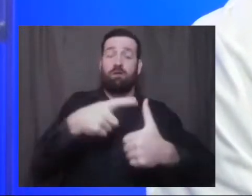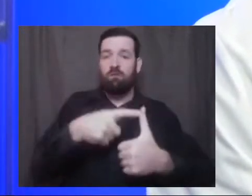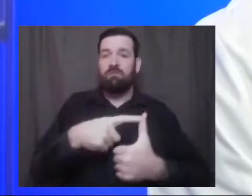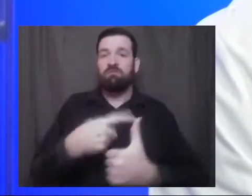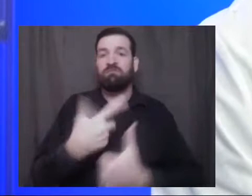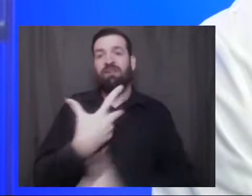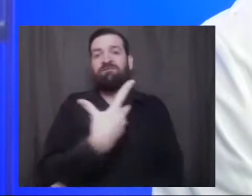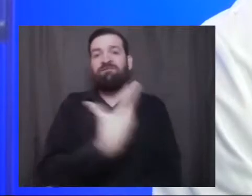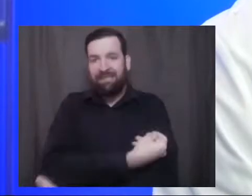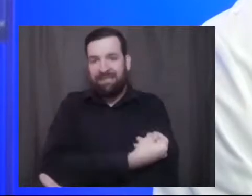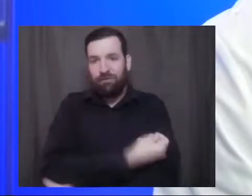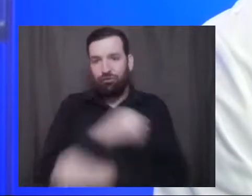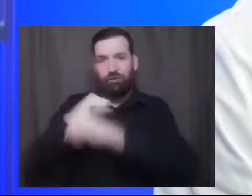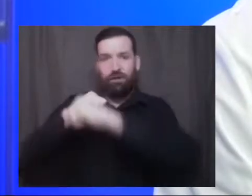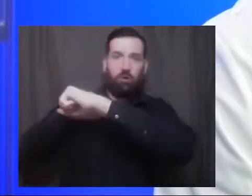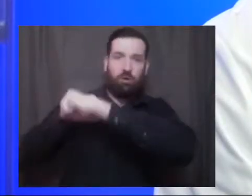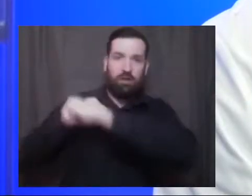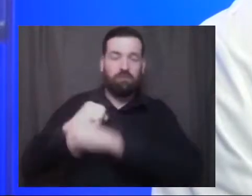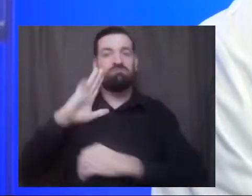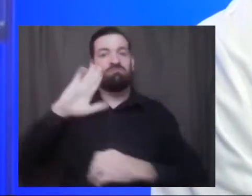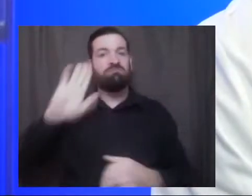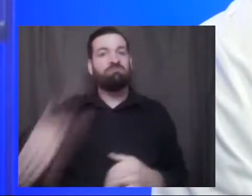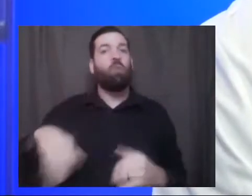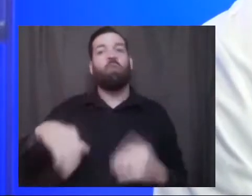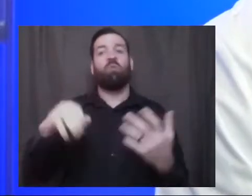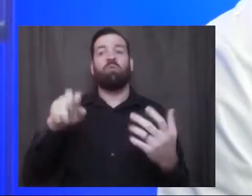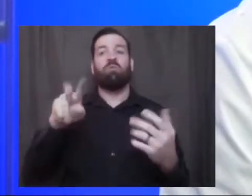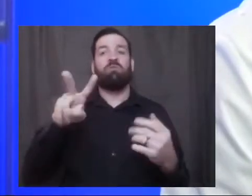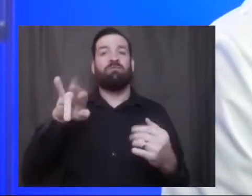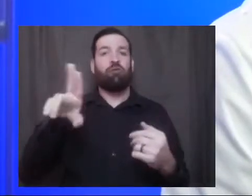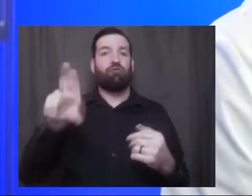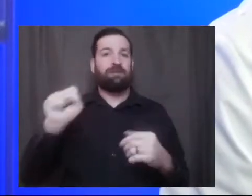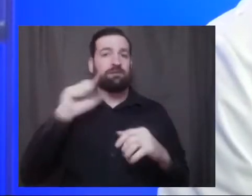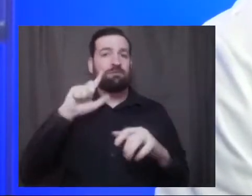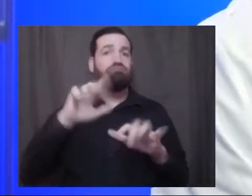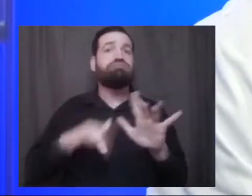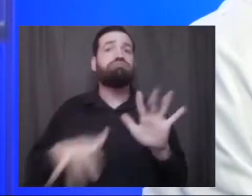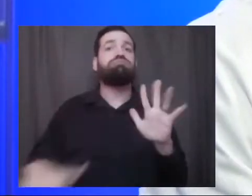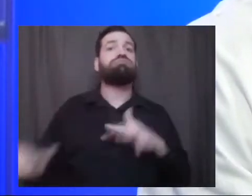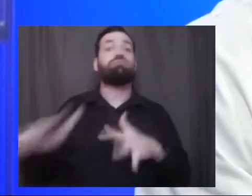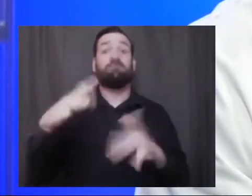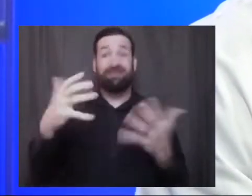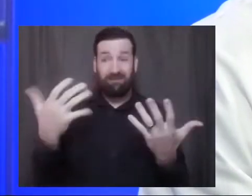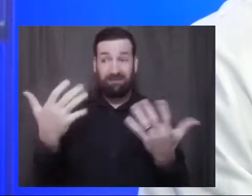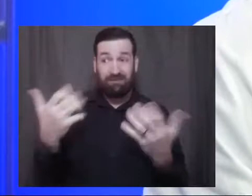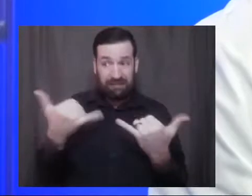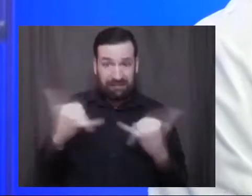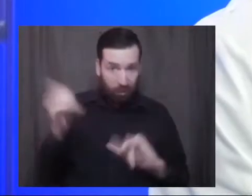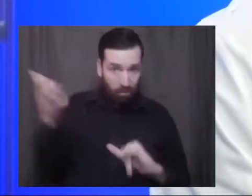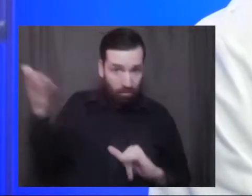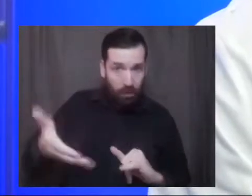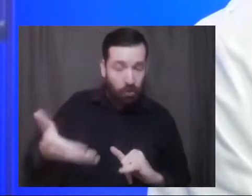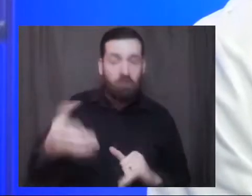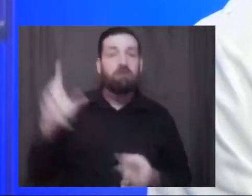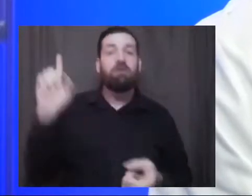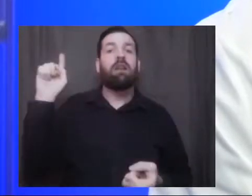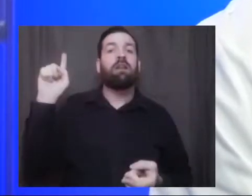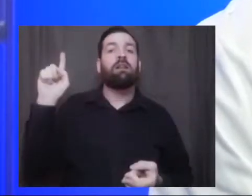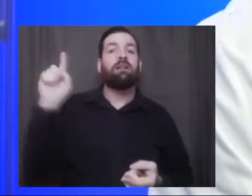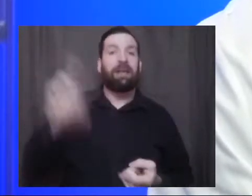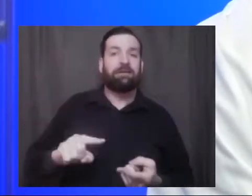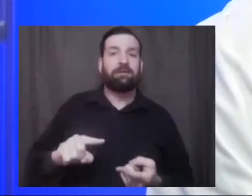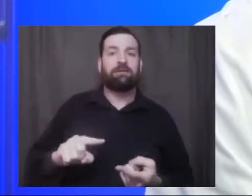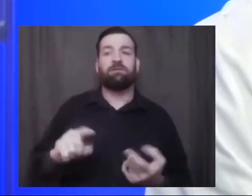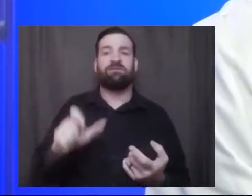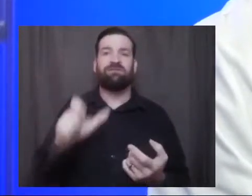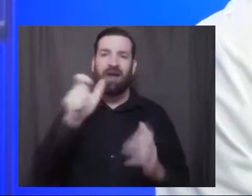We know that the circulation of the virus, although is still there, it is endemic. It is much lower, and we aren't in that surge like we saw